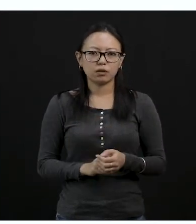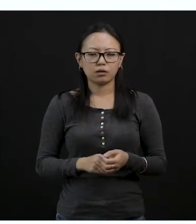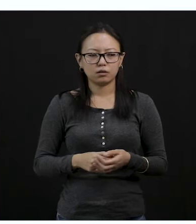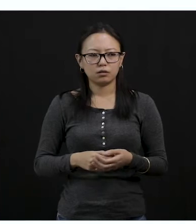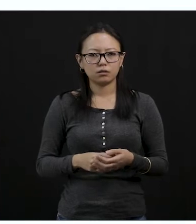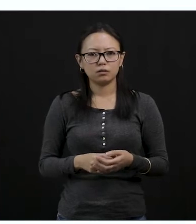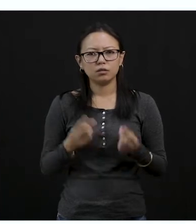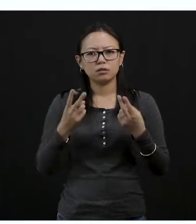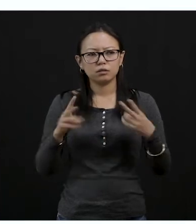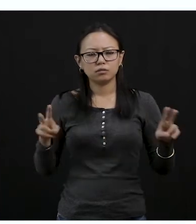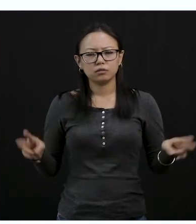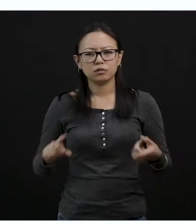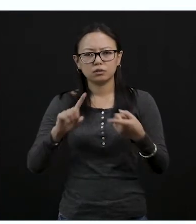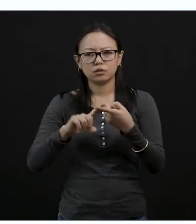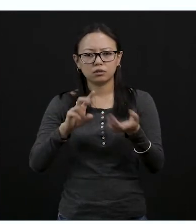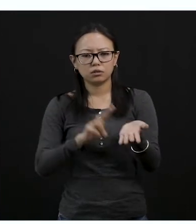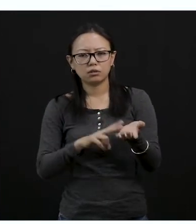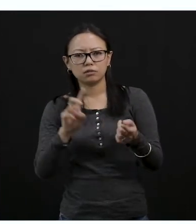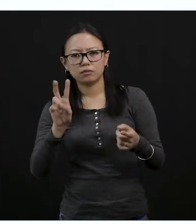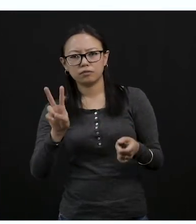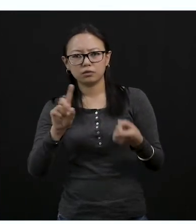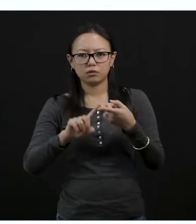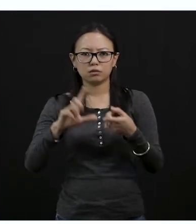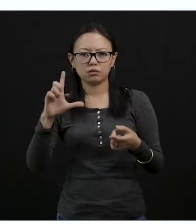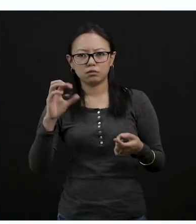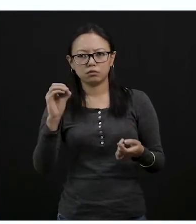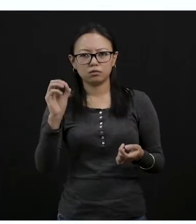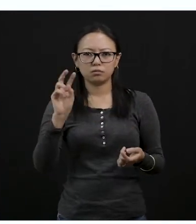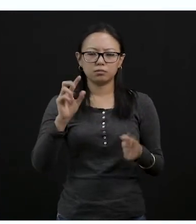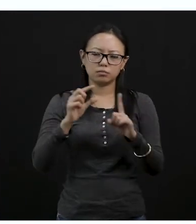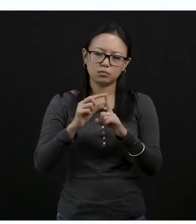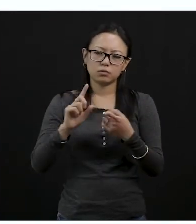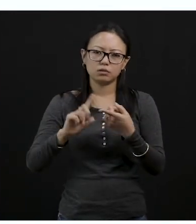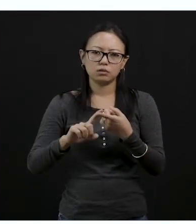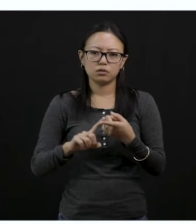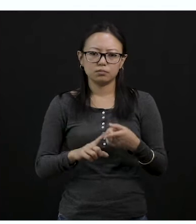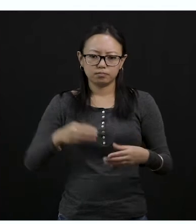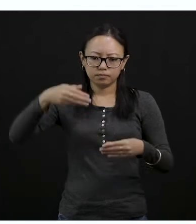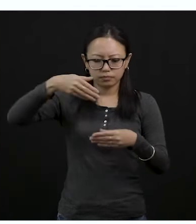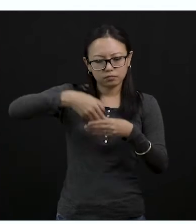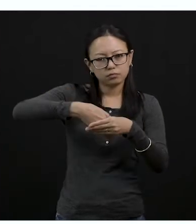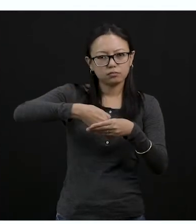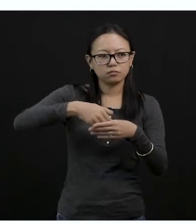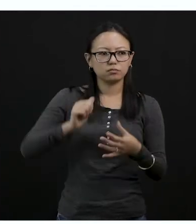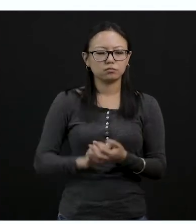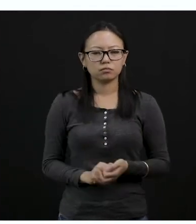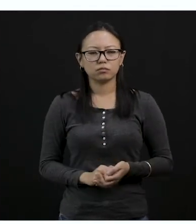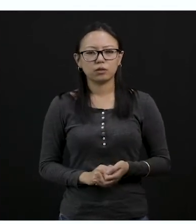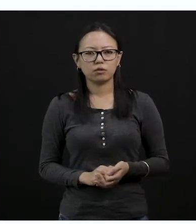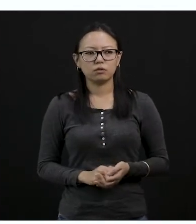different types of envelopes. One is just a simple one. You can use that as well to send a